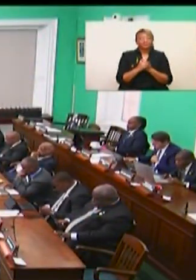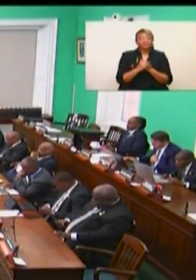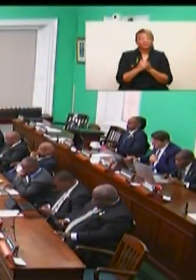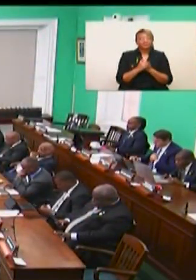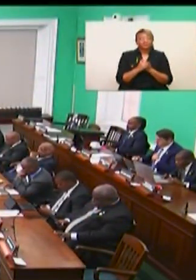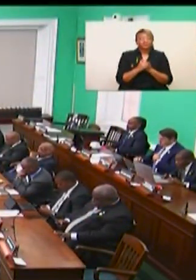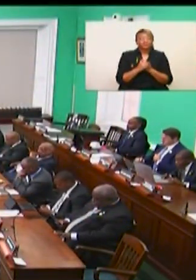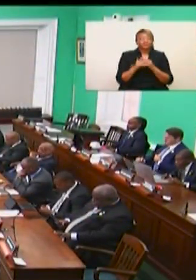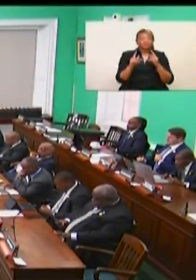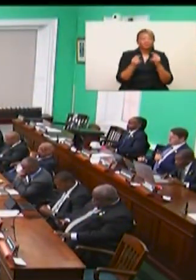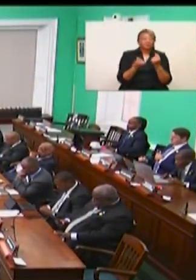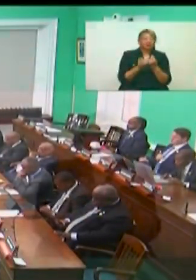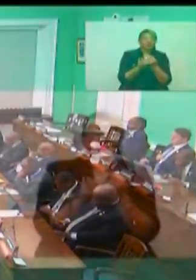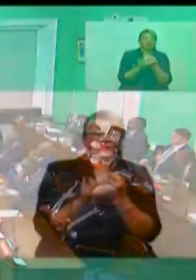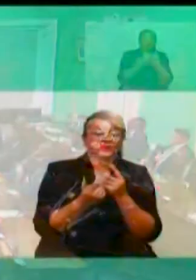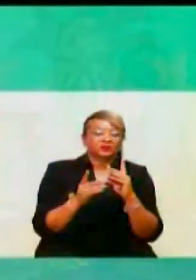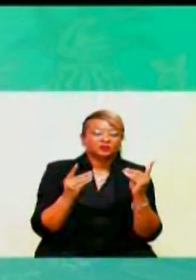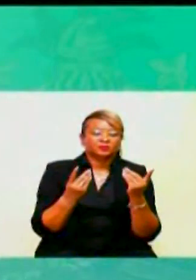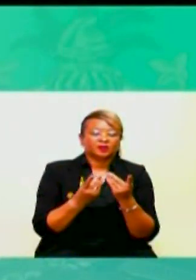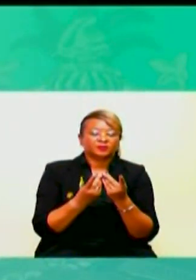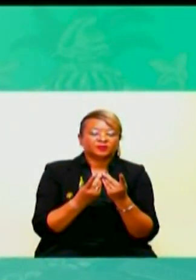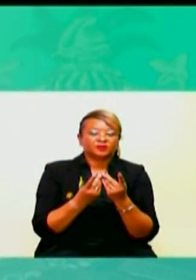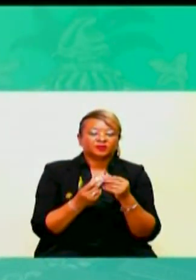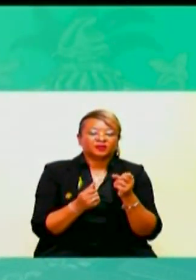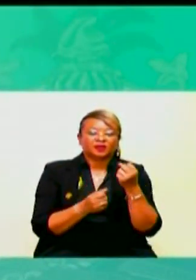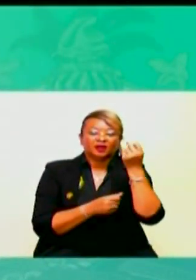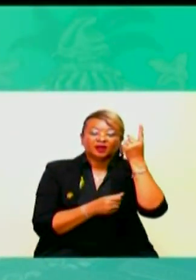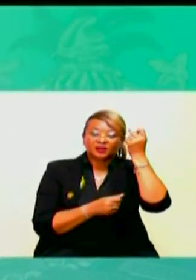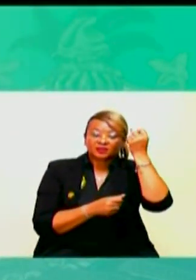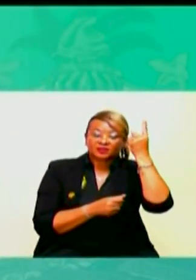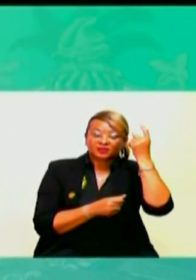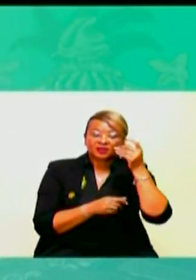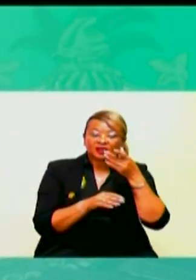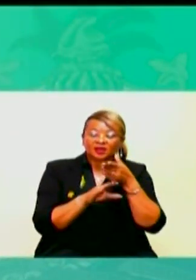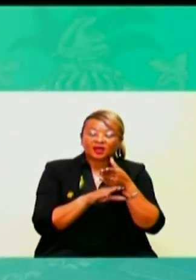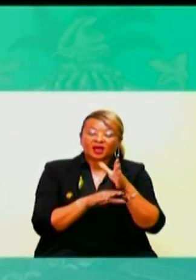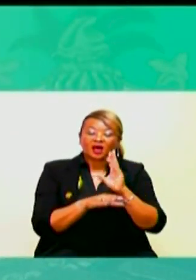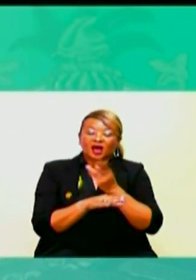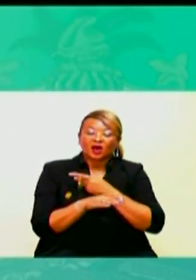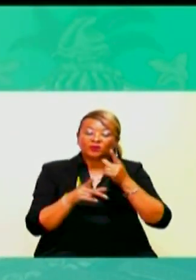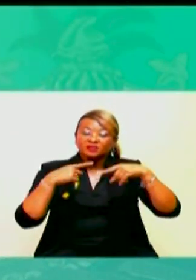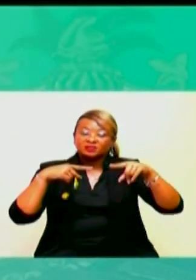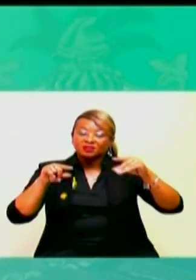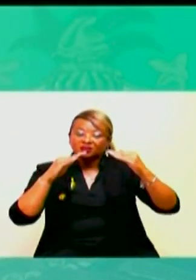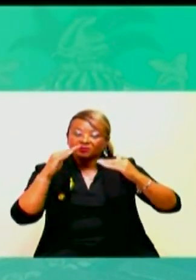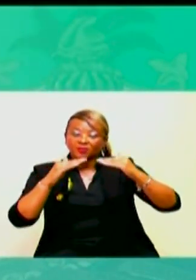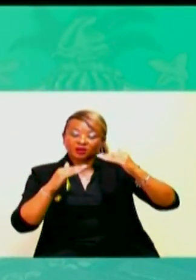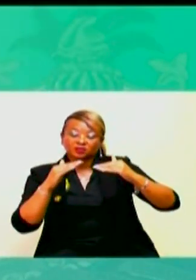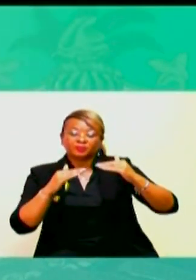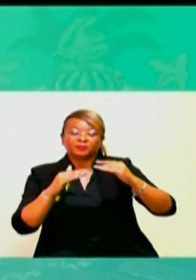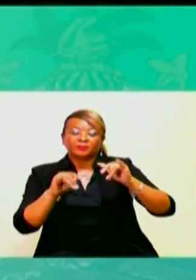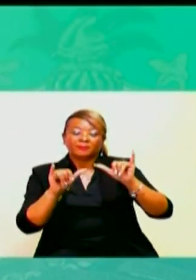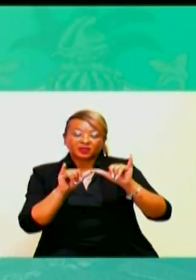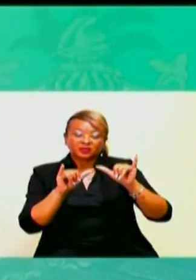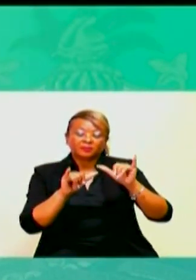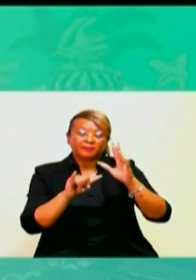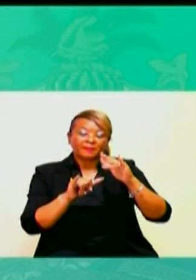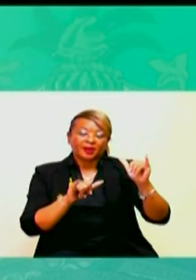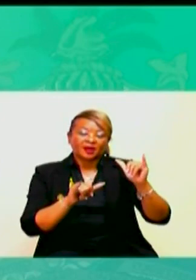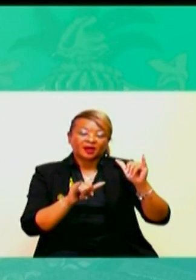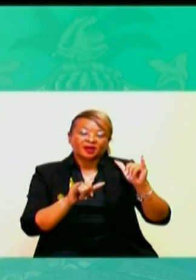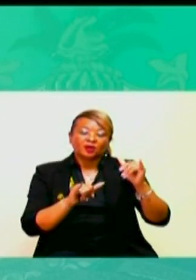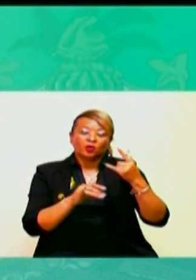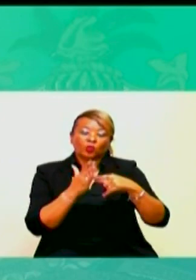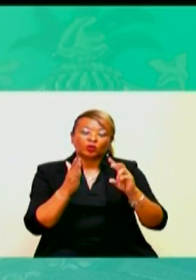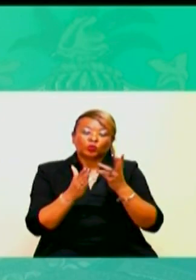The teams at the ministries, departments, and agencies understand that our success is measured by the results we can achieve on behalf of the